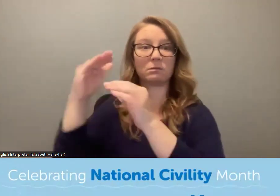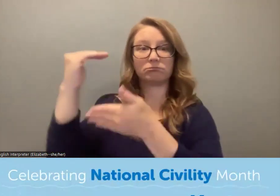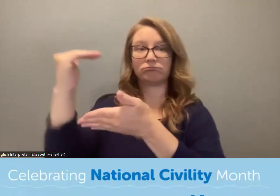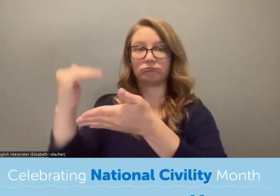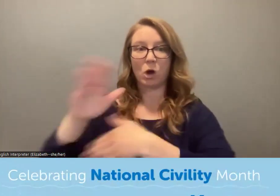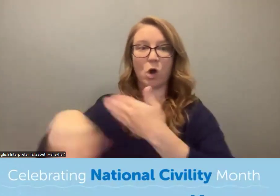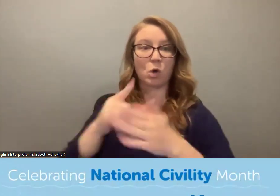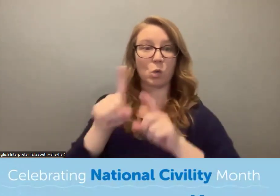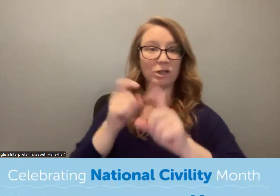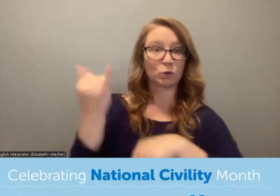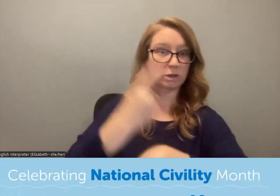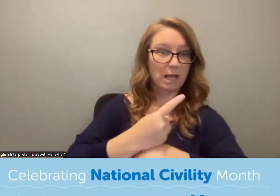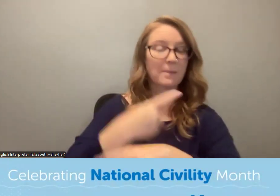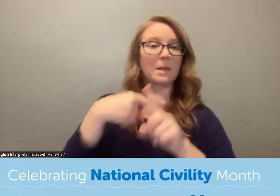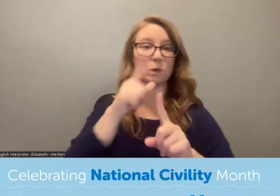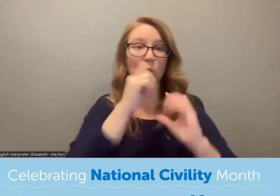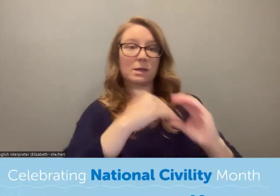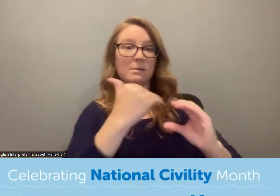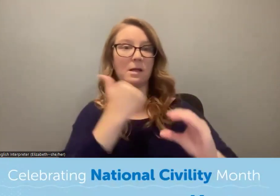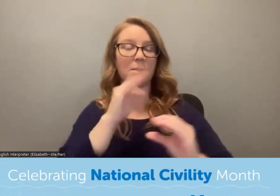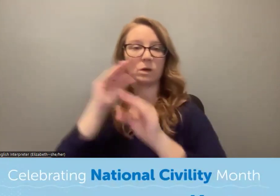and those sent to us by email.